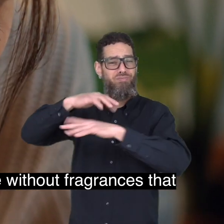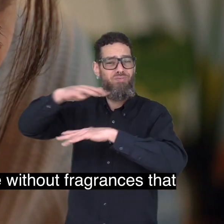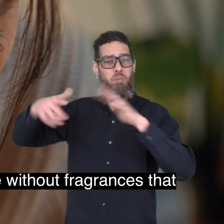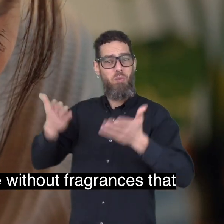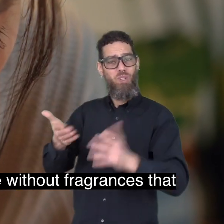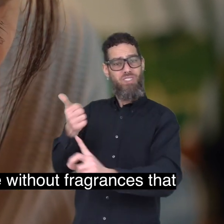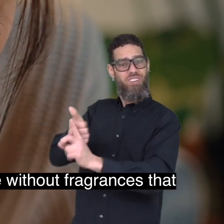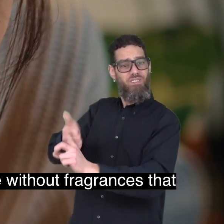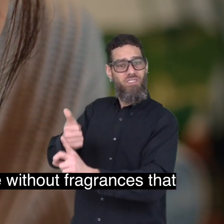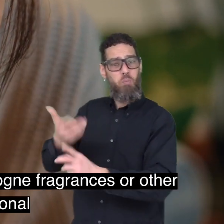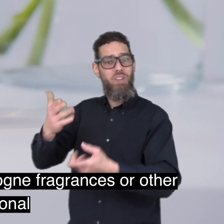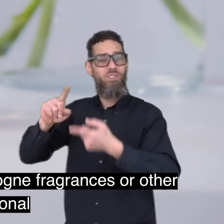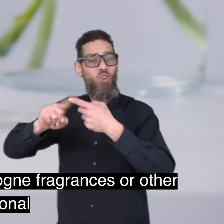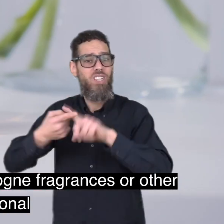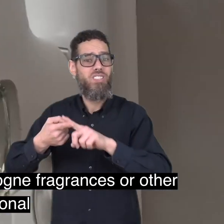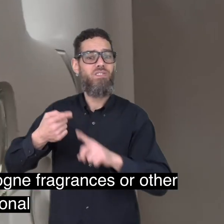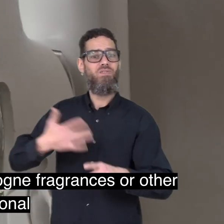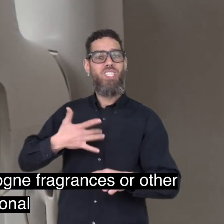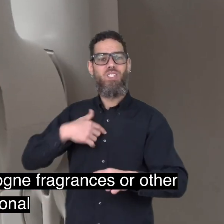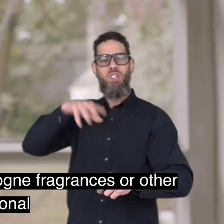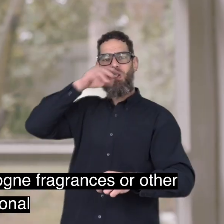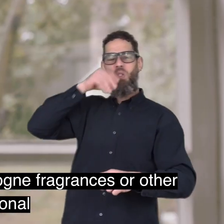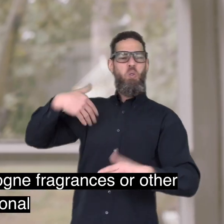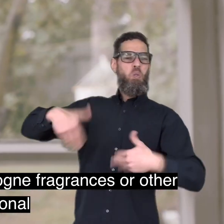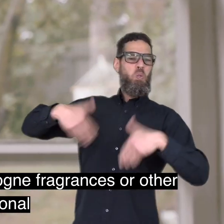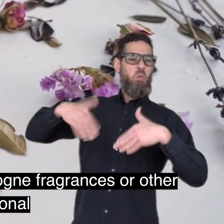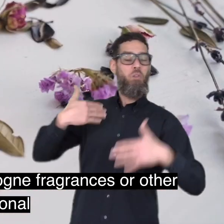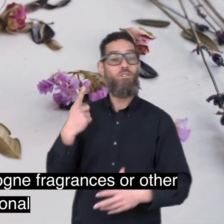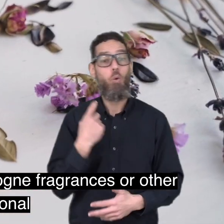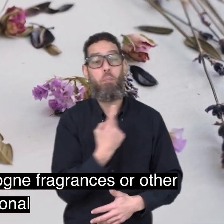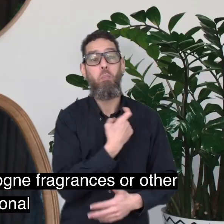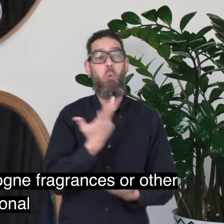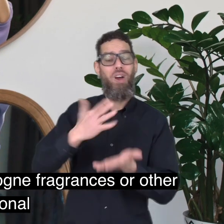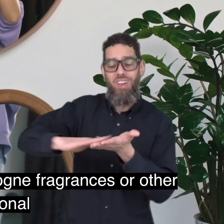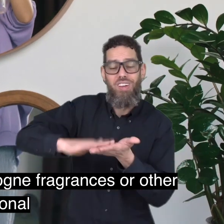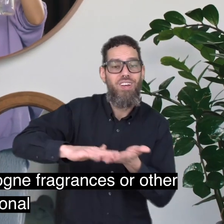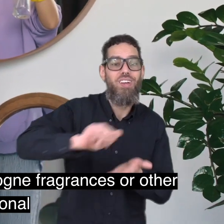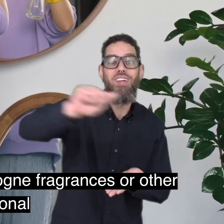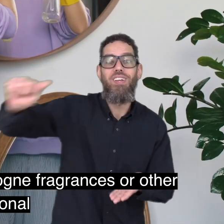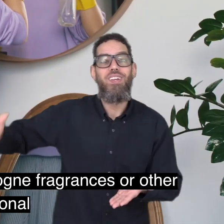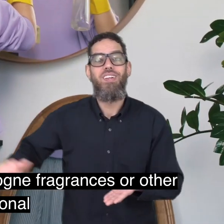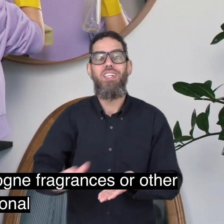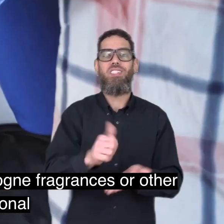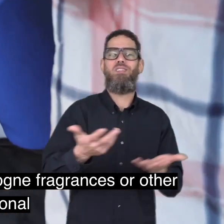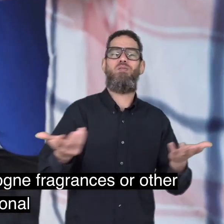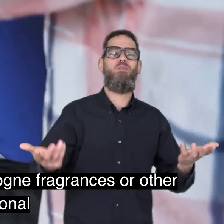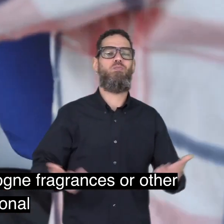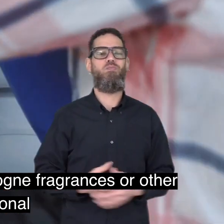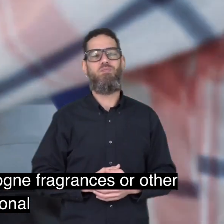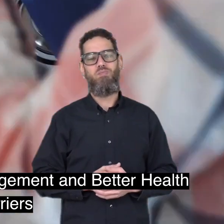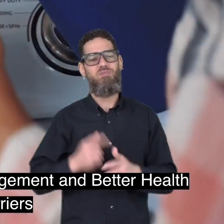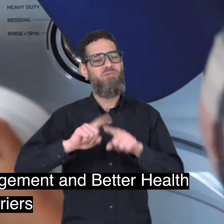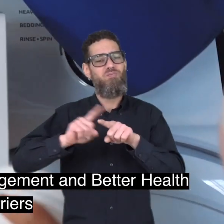you or does someone you know react to perfumes, scents, colognes, fragrances, or other products used as cleaners or for